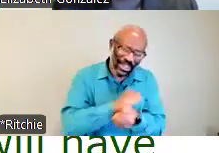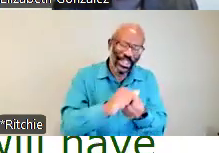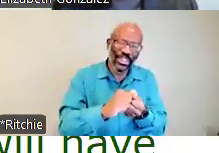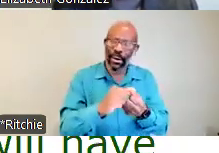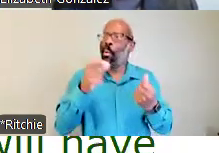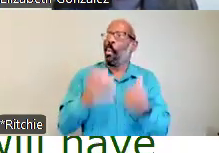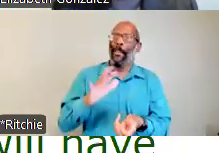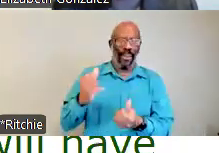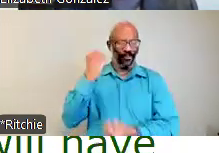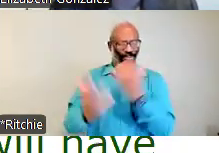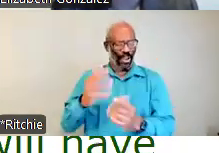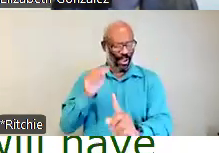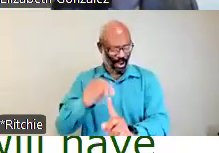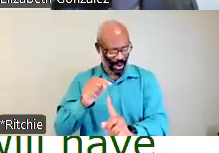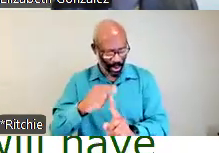claims process.